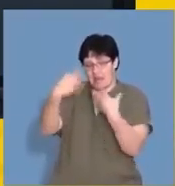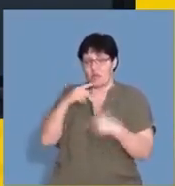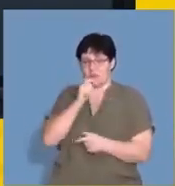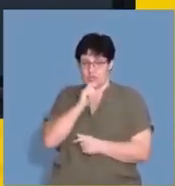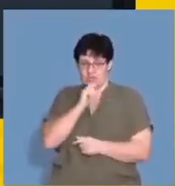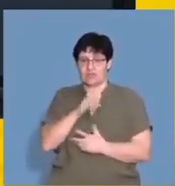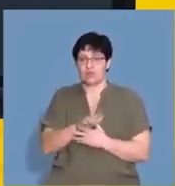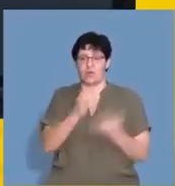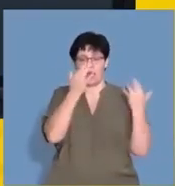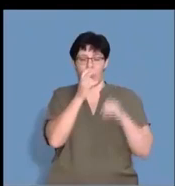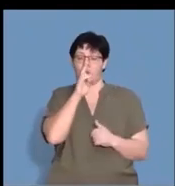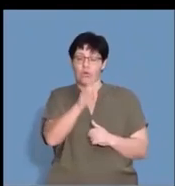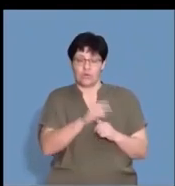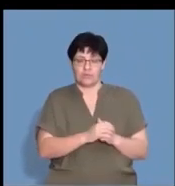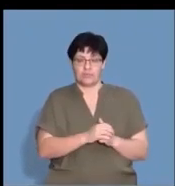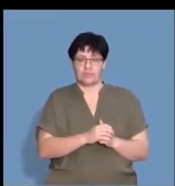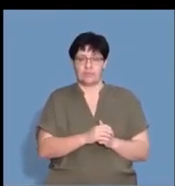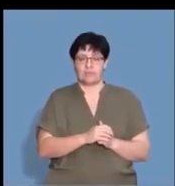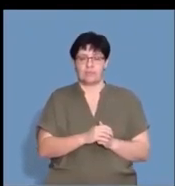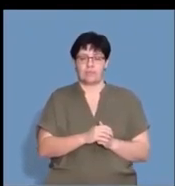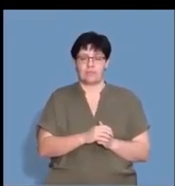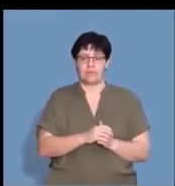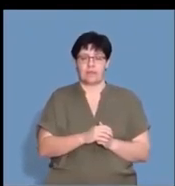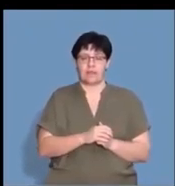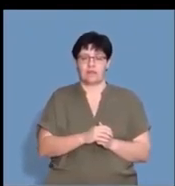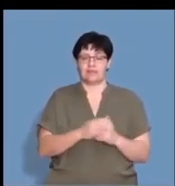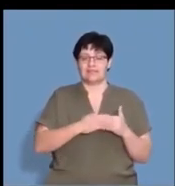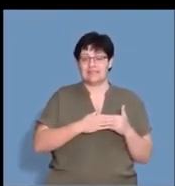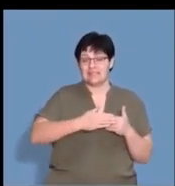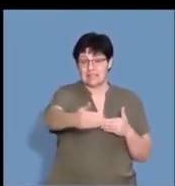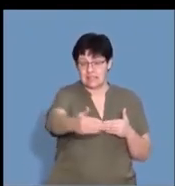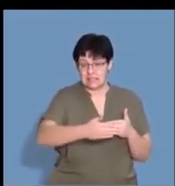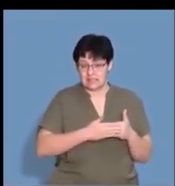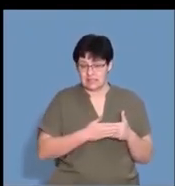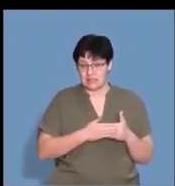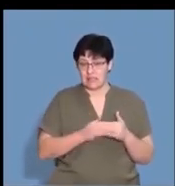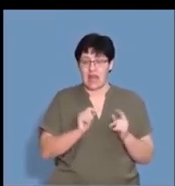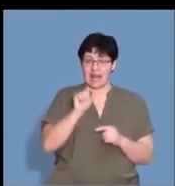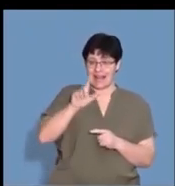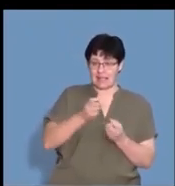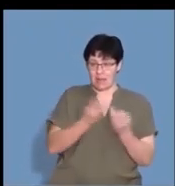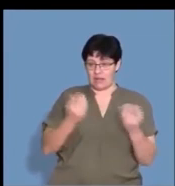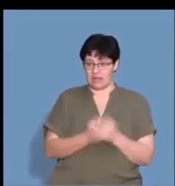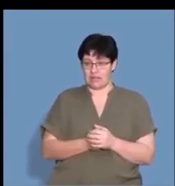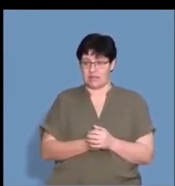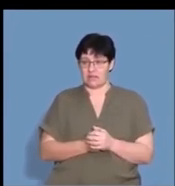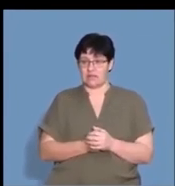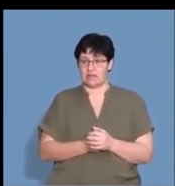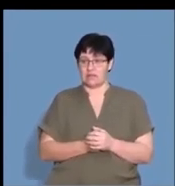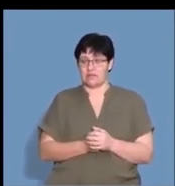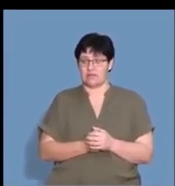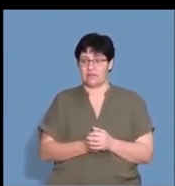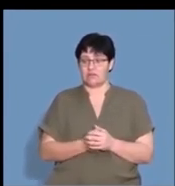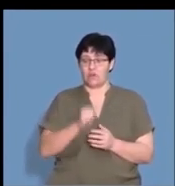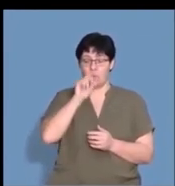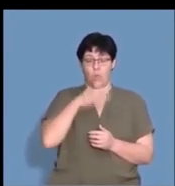do the calculation. We're looking at the distance of the number of litres for the distance. So we're looking